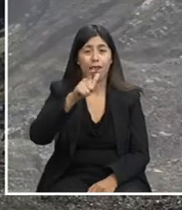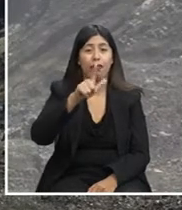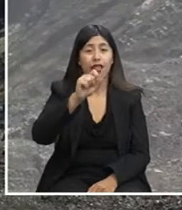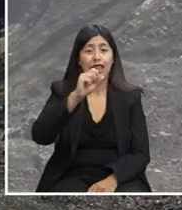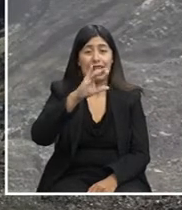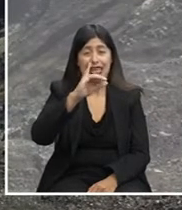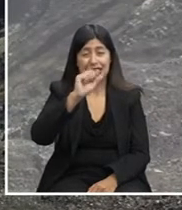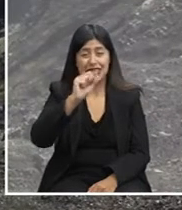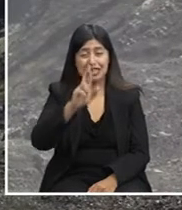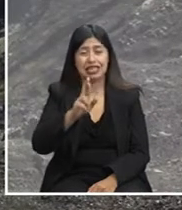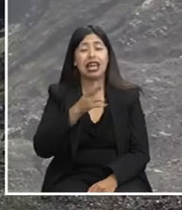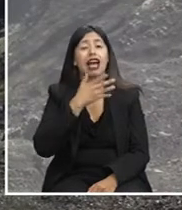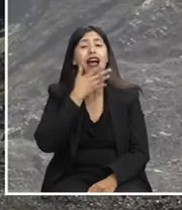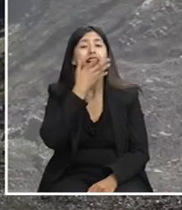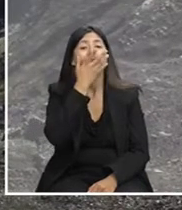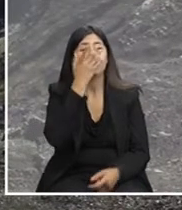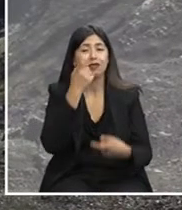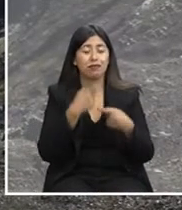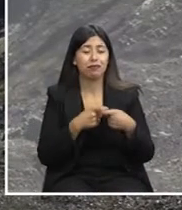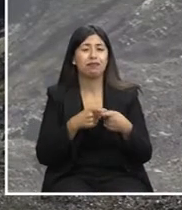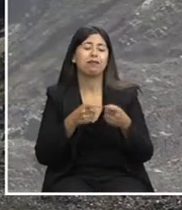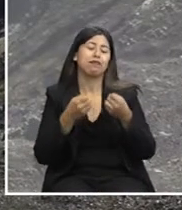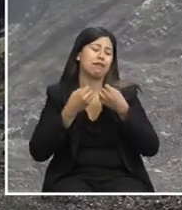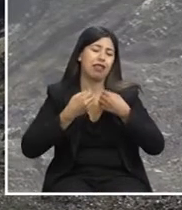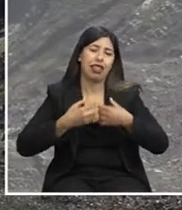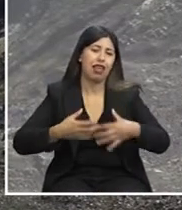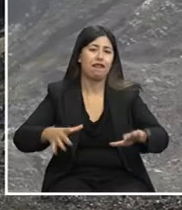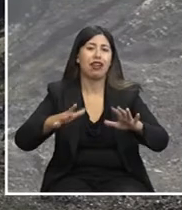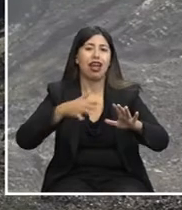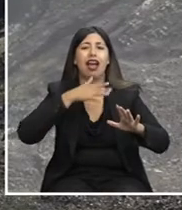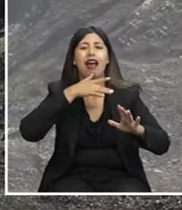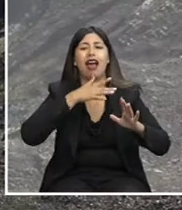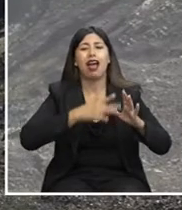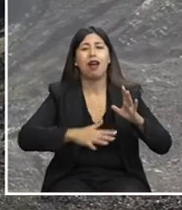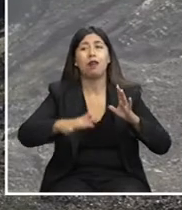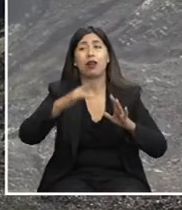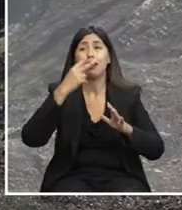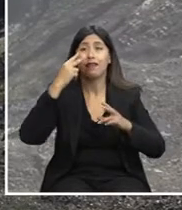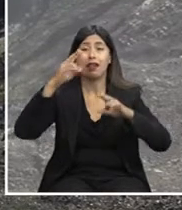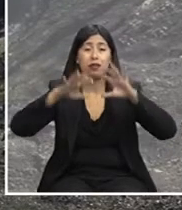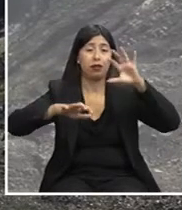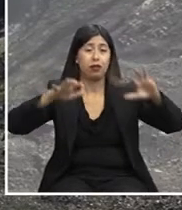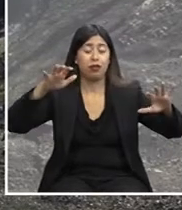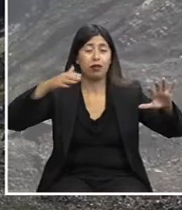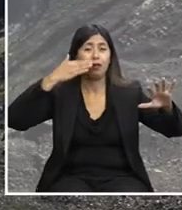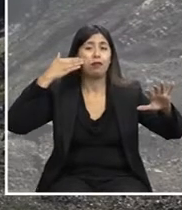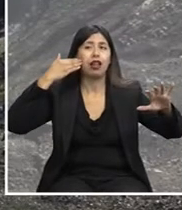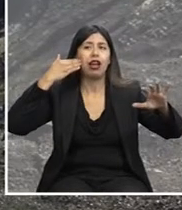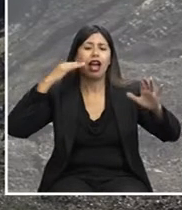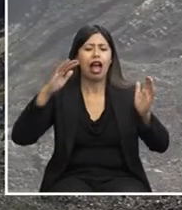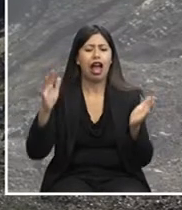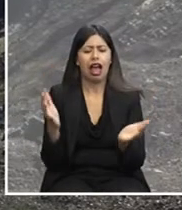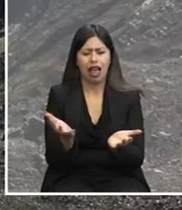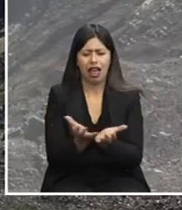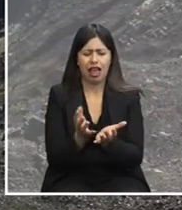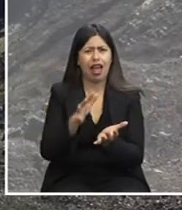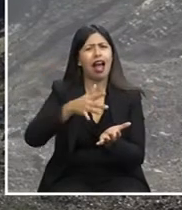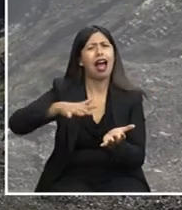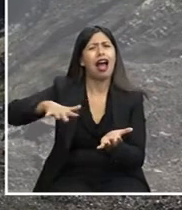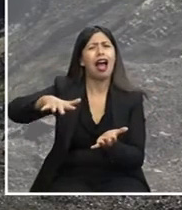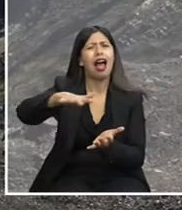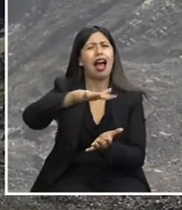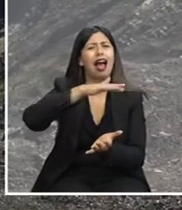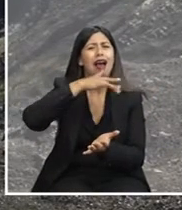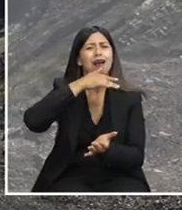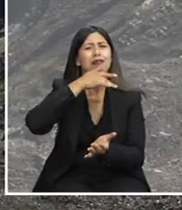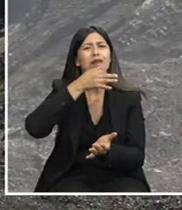lake in front of Shayok Glacier in the Cordillera Blanca. It's a very dark green colour, and that's because of the high concentrations of potentially toxic metals, things